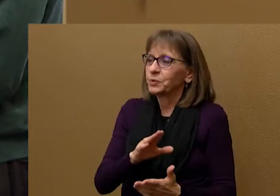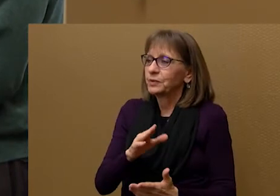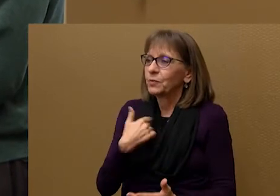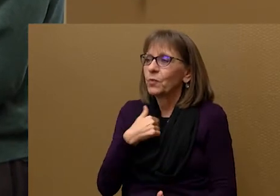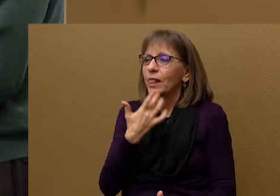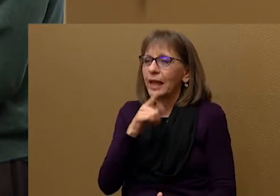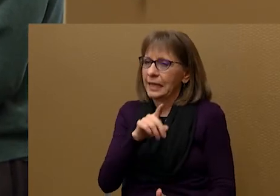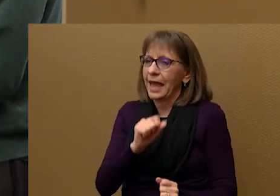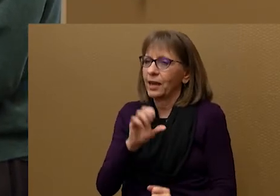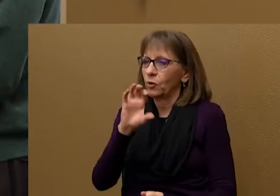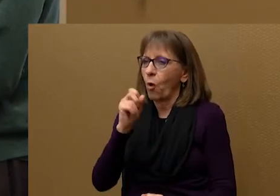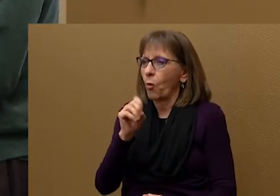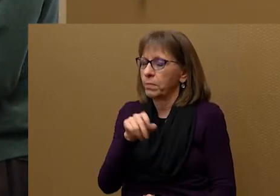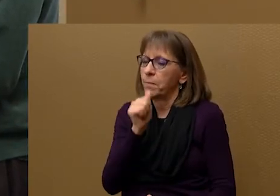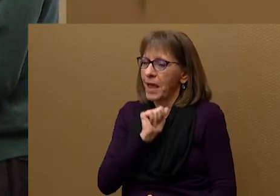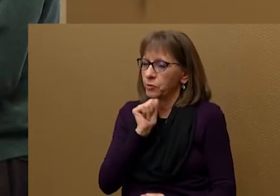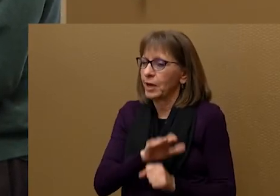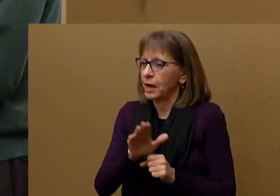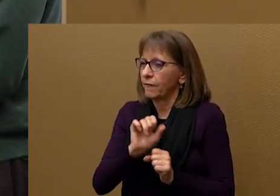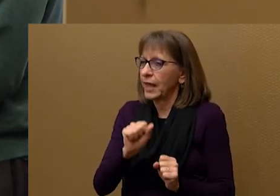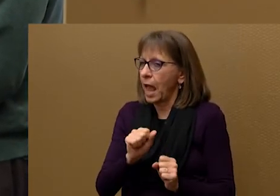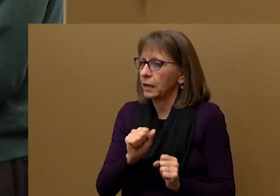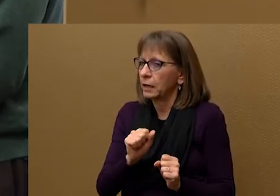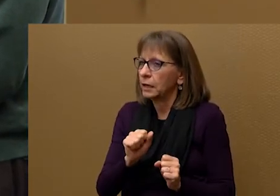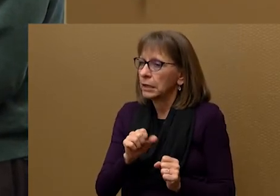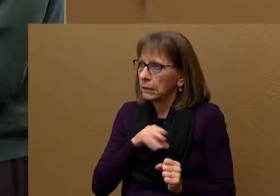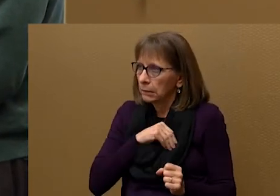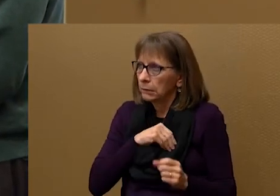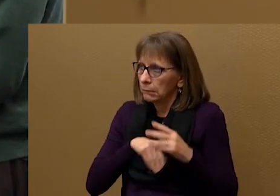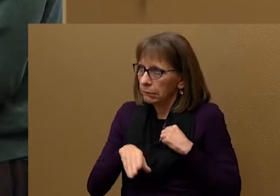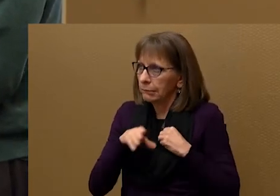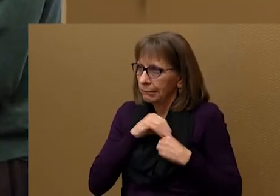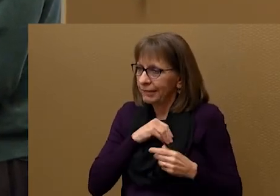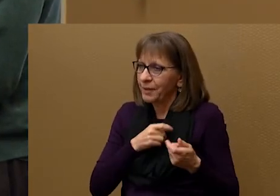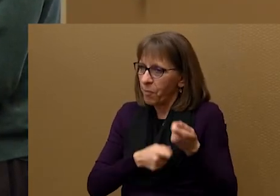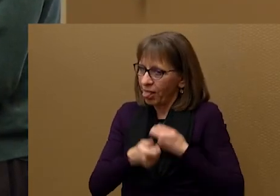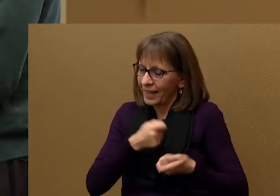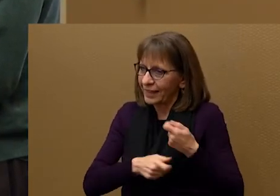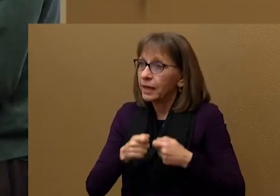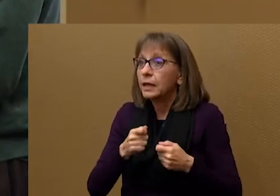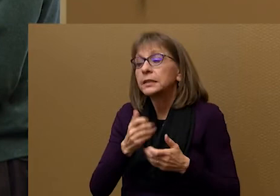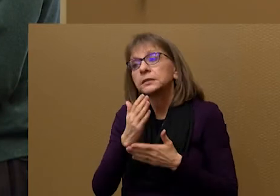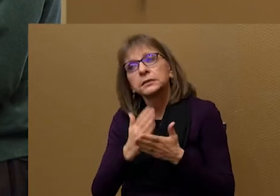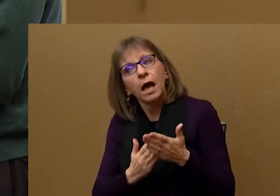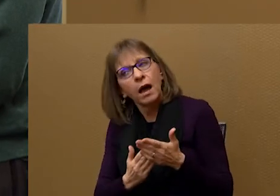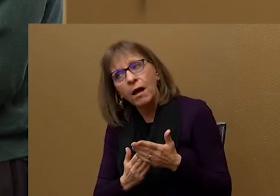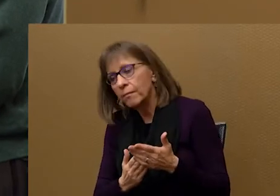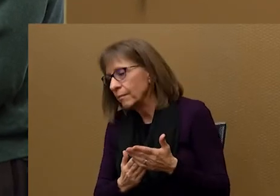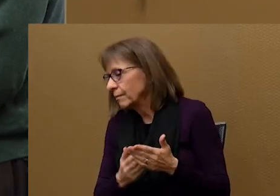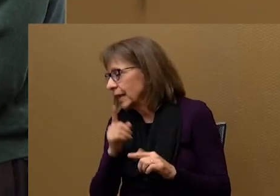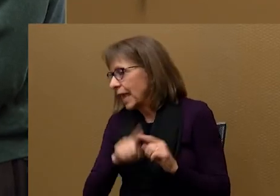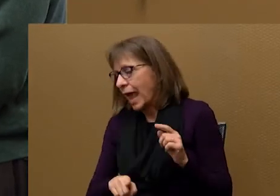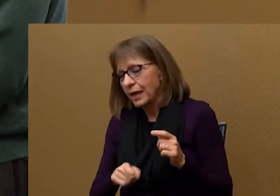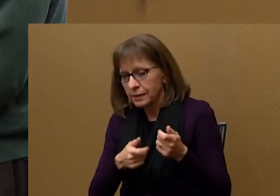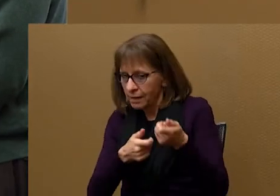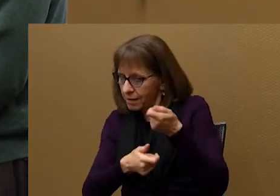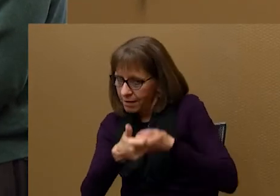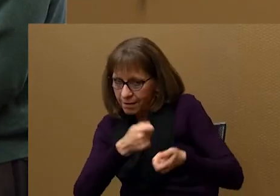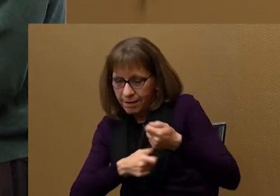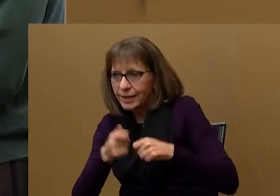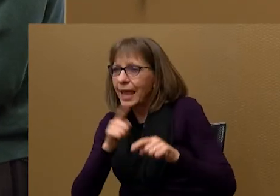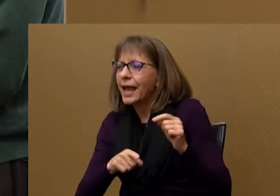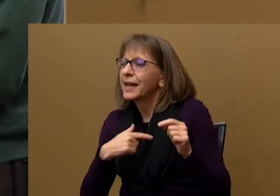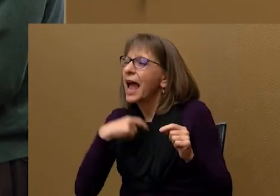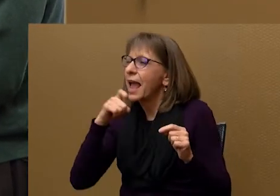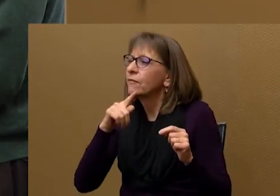cope, he's patient enough where he can cope with that pulling. Mm-hmm. We have a lot of kids who can't cope with that pulling. So Yeah. I would want